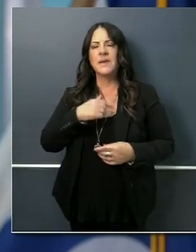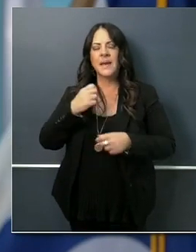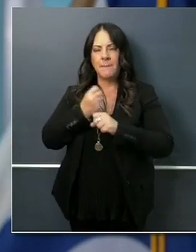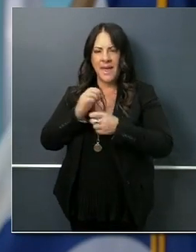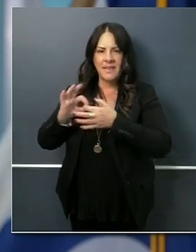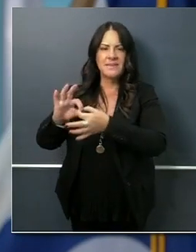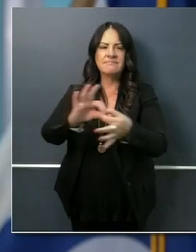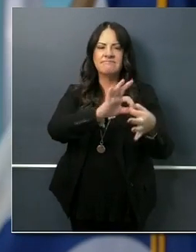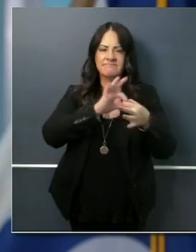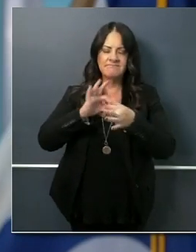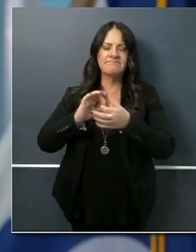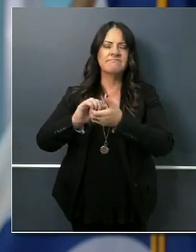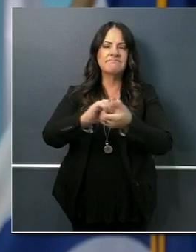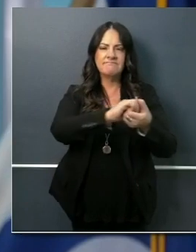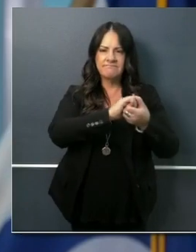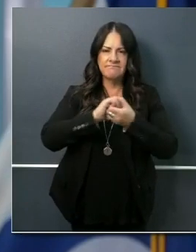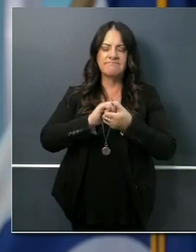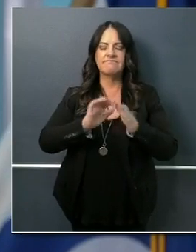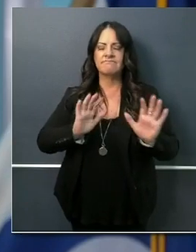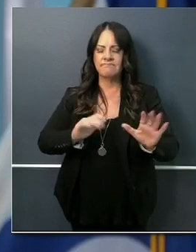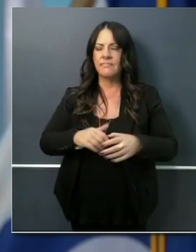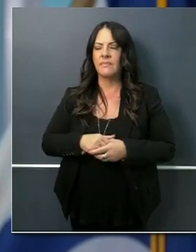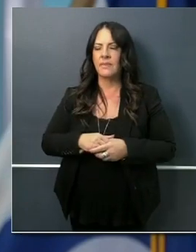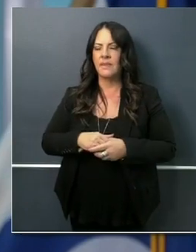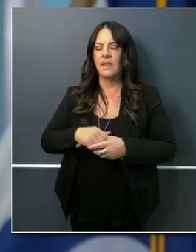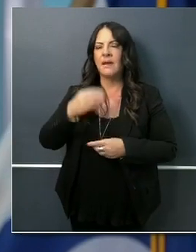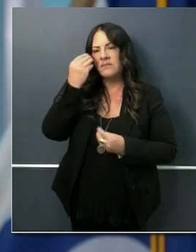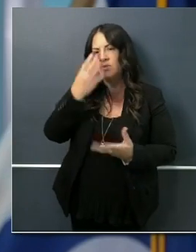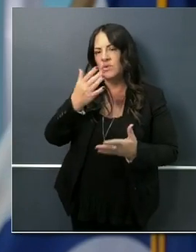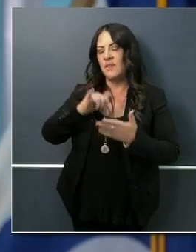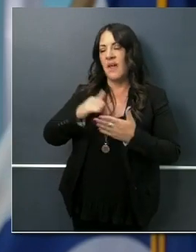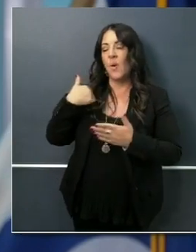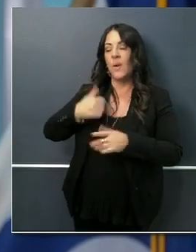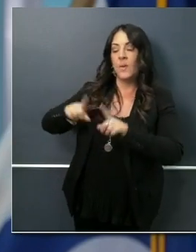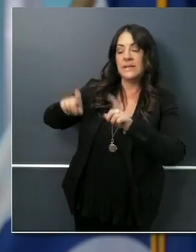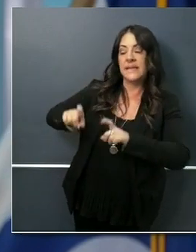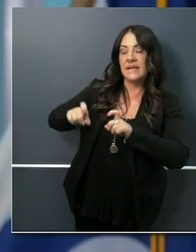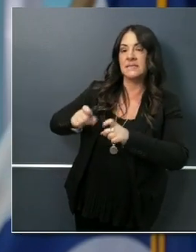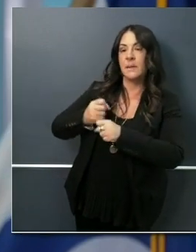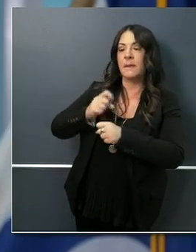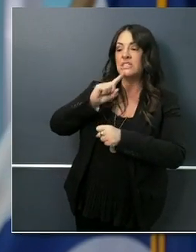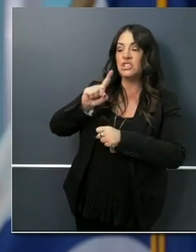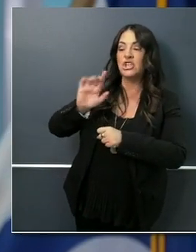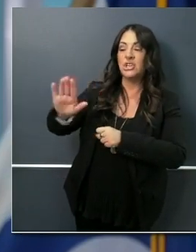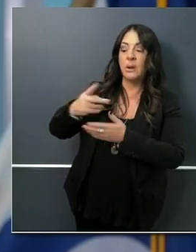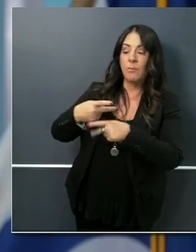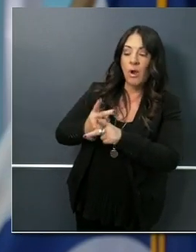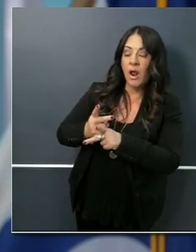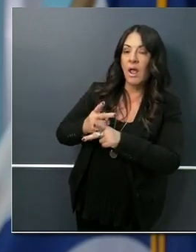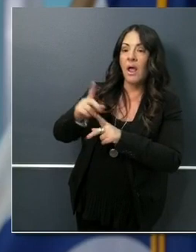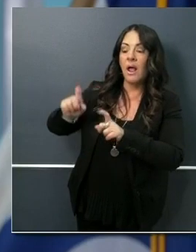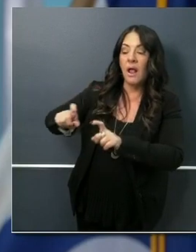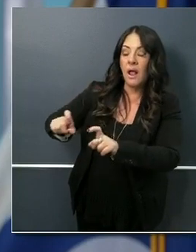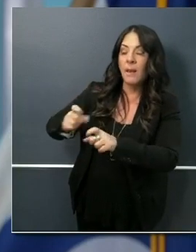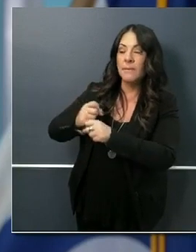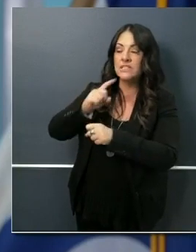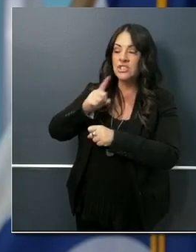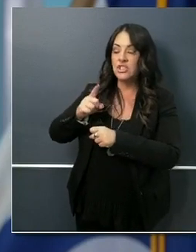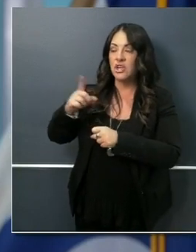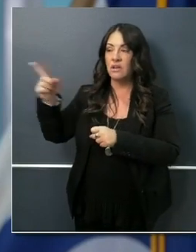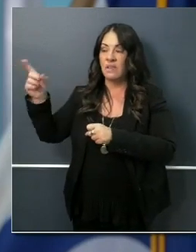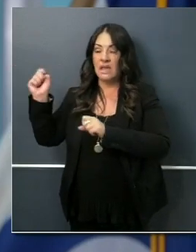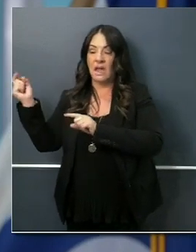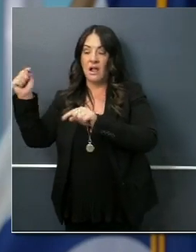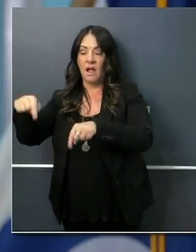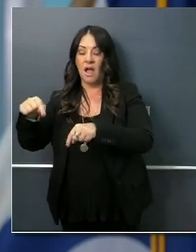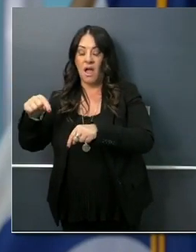you know, I referenced just a moment ago, testing a product that must be done for certification purposes. Some of that